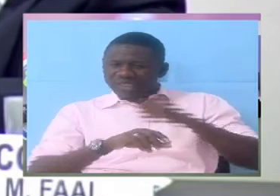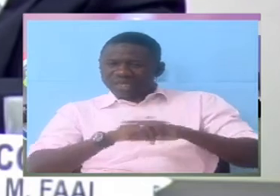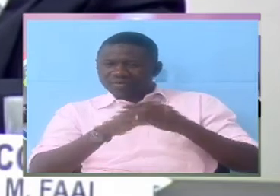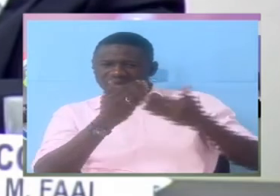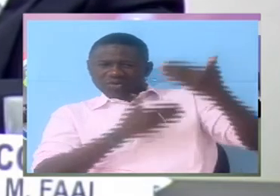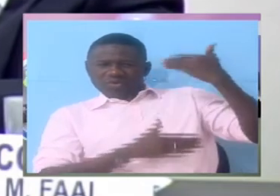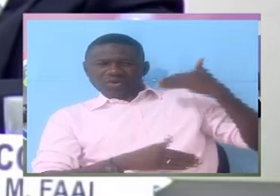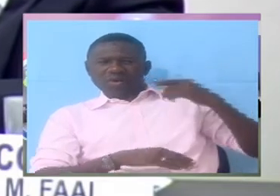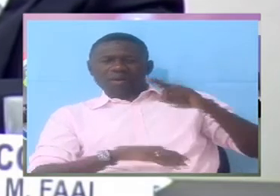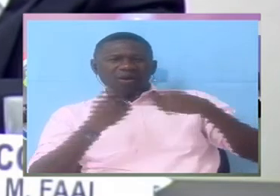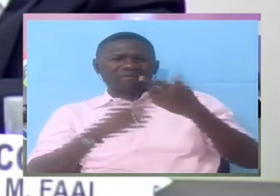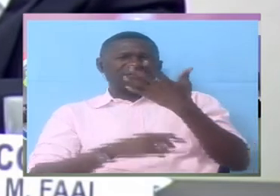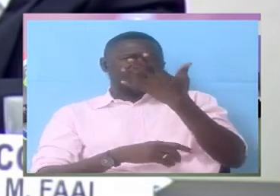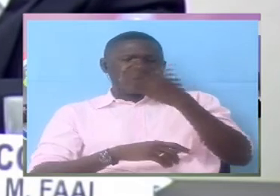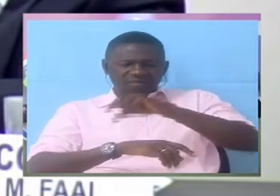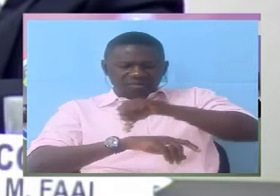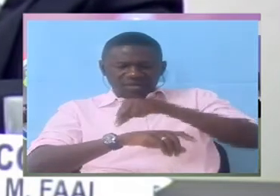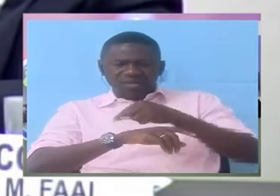5 minutes ago,